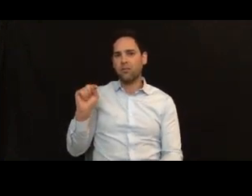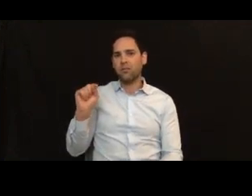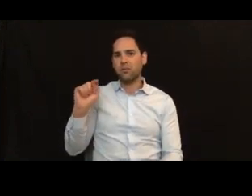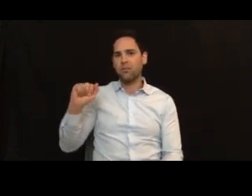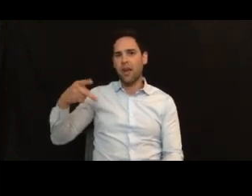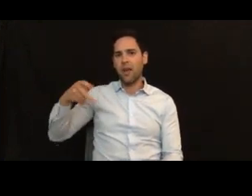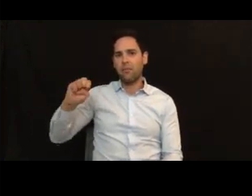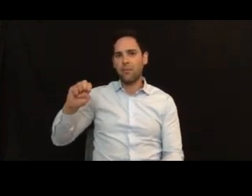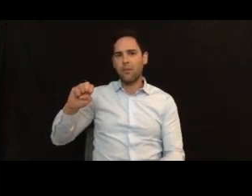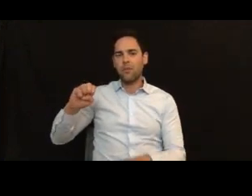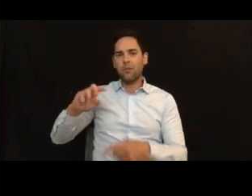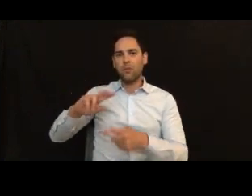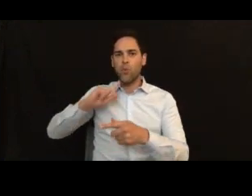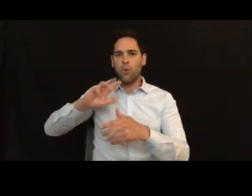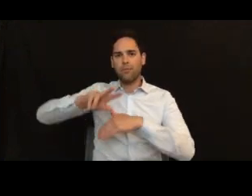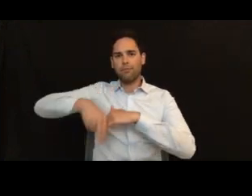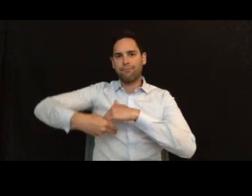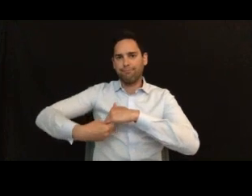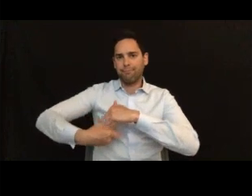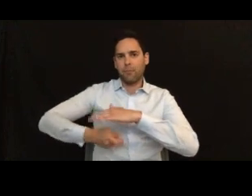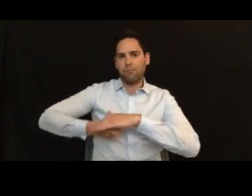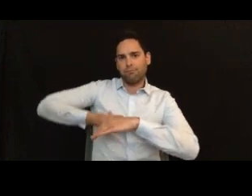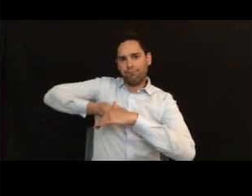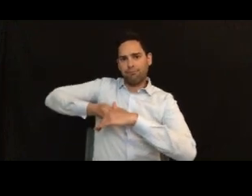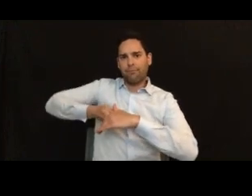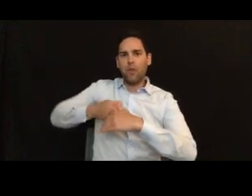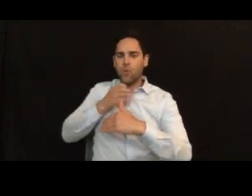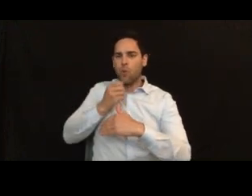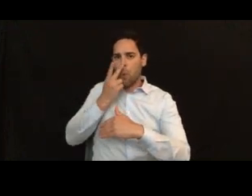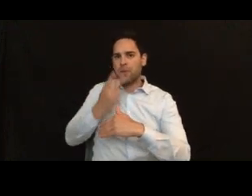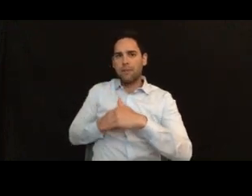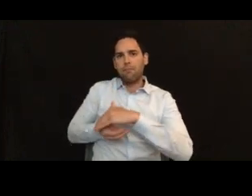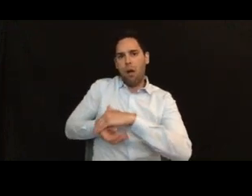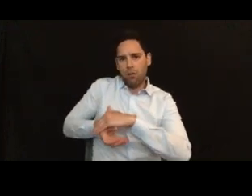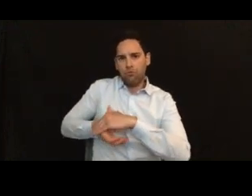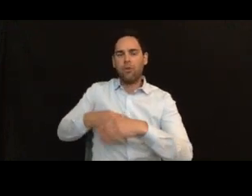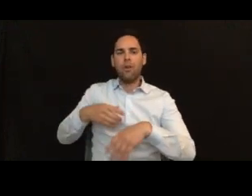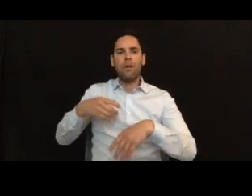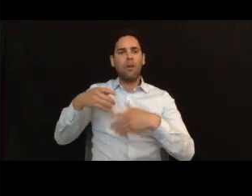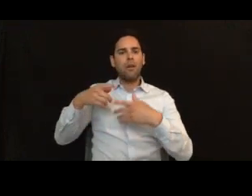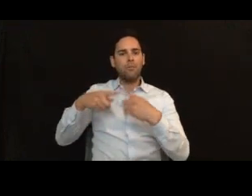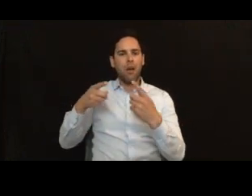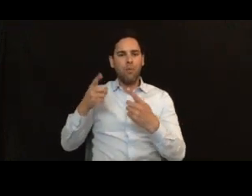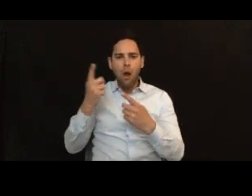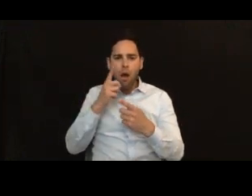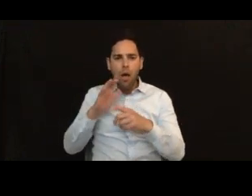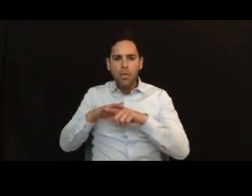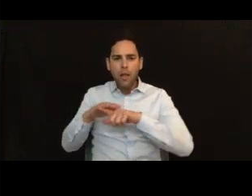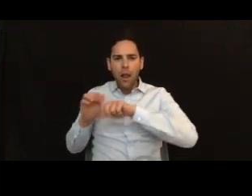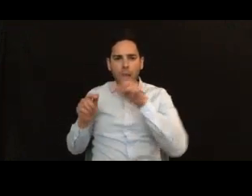the bulge, so you don't see the bulge. But in Soma, there are queens like the one you see on the left that don't tuck.